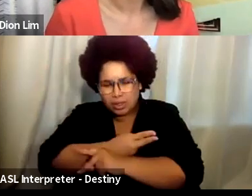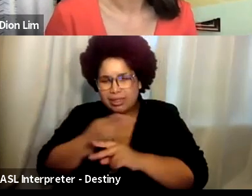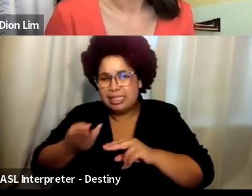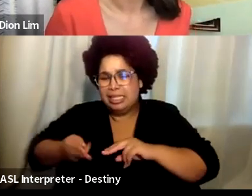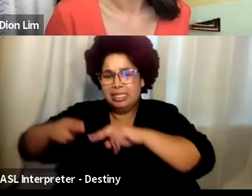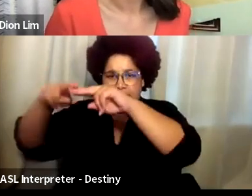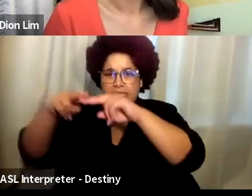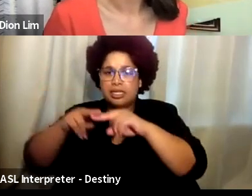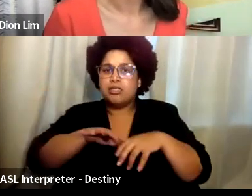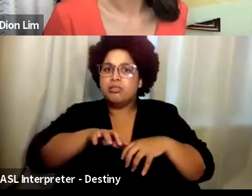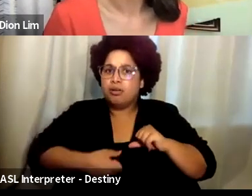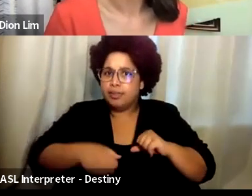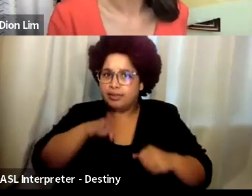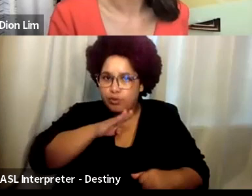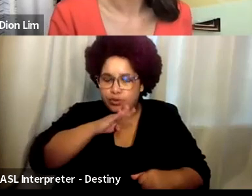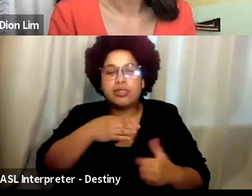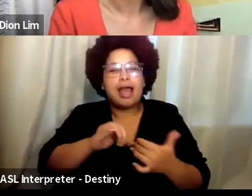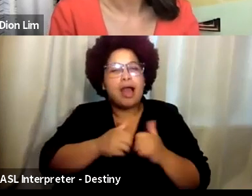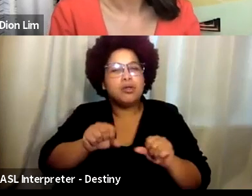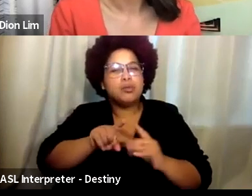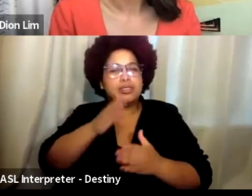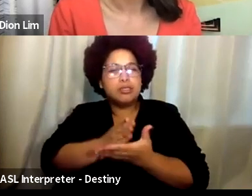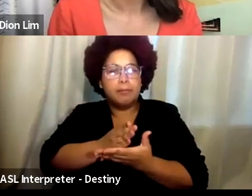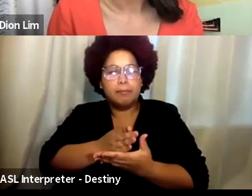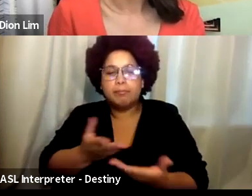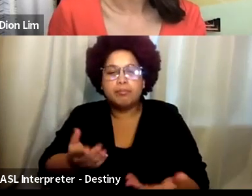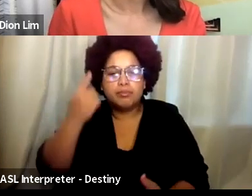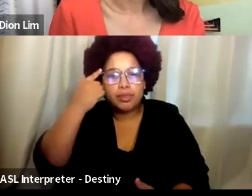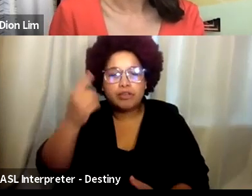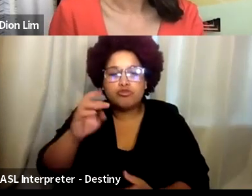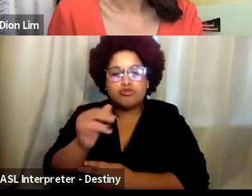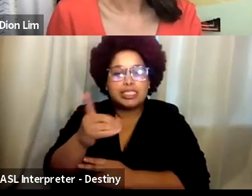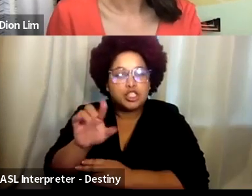How do you think that we can stop this? Richard?